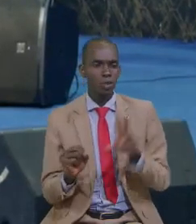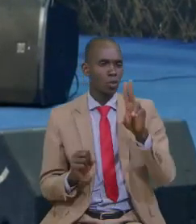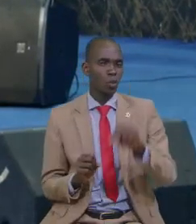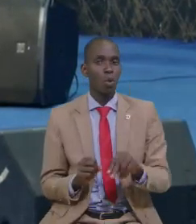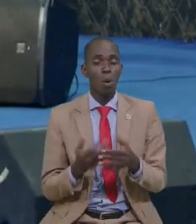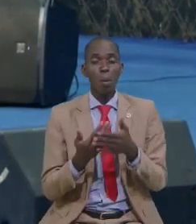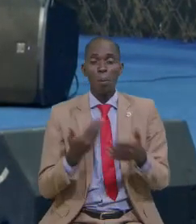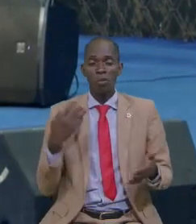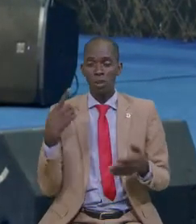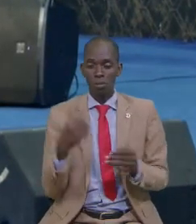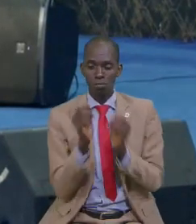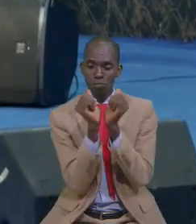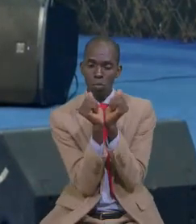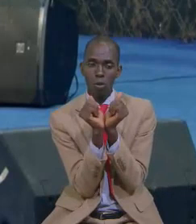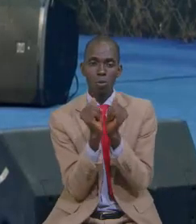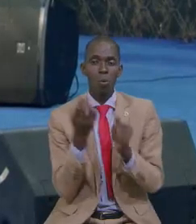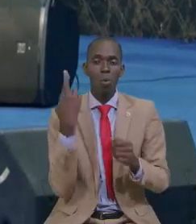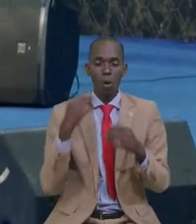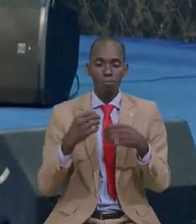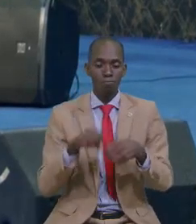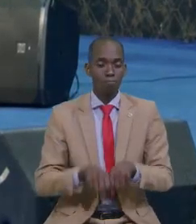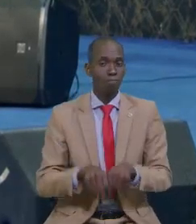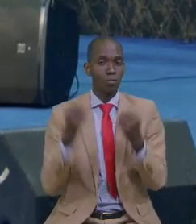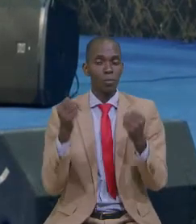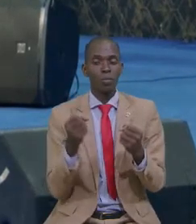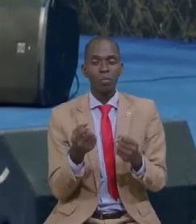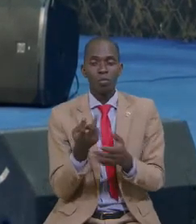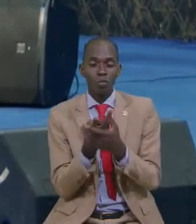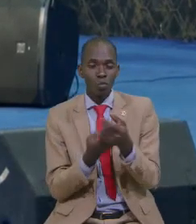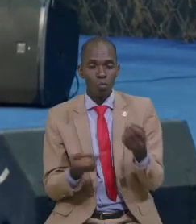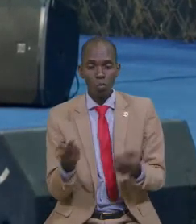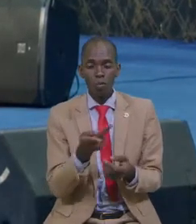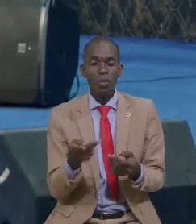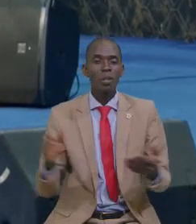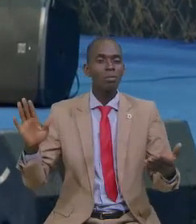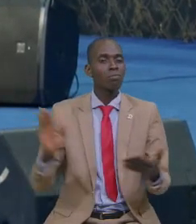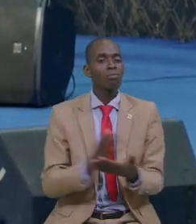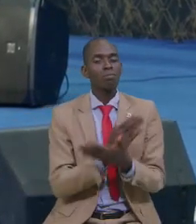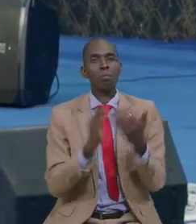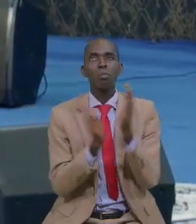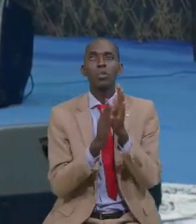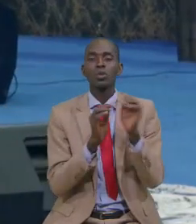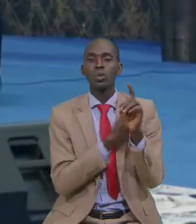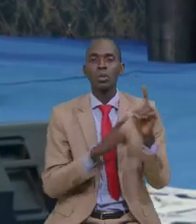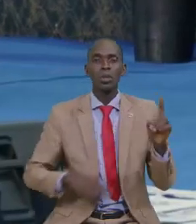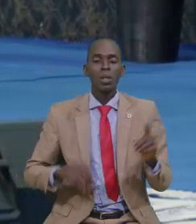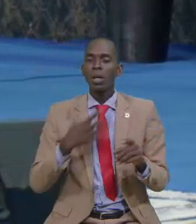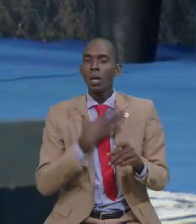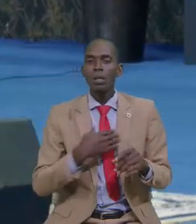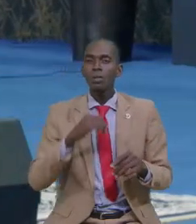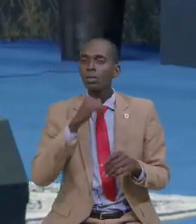were broken, they sang praises unto the Lord. And they didn't sing under their voice.